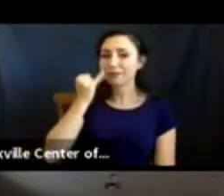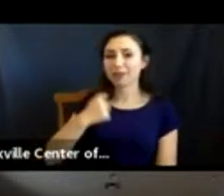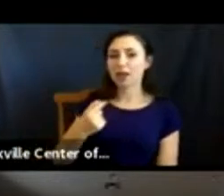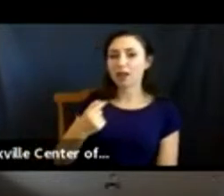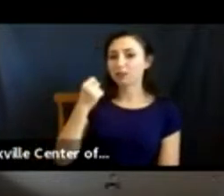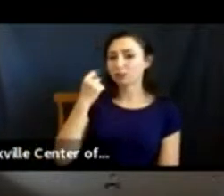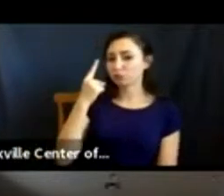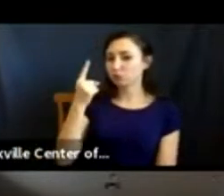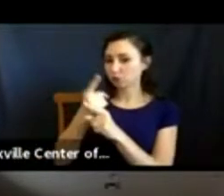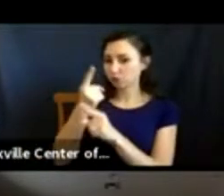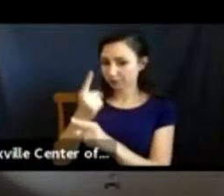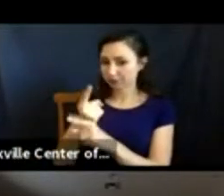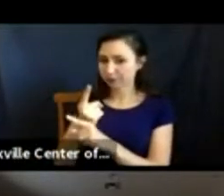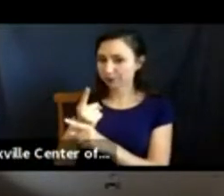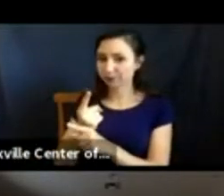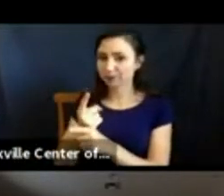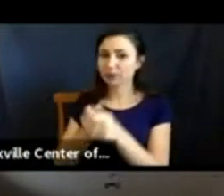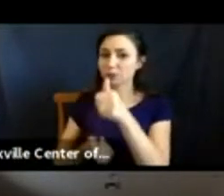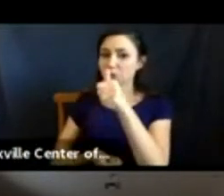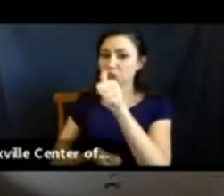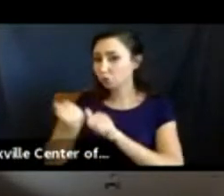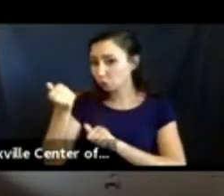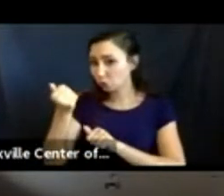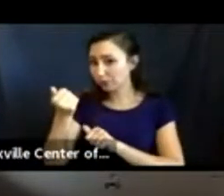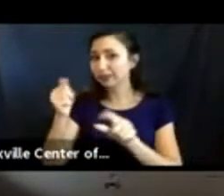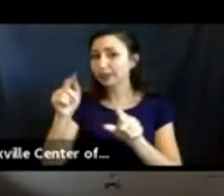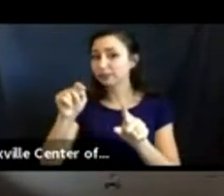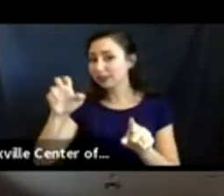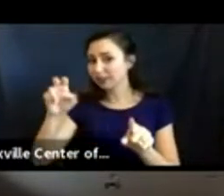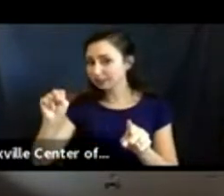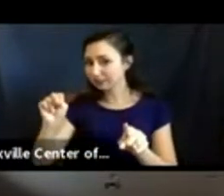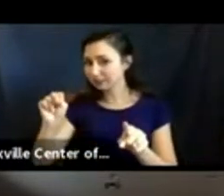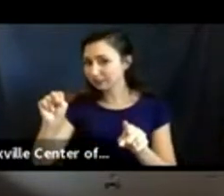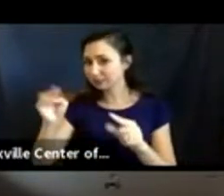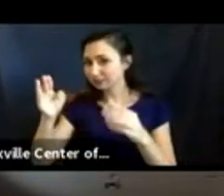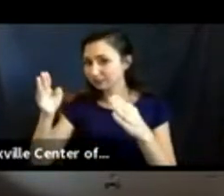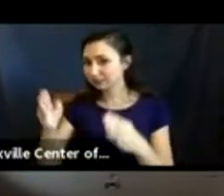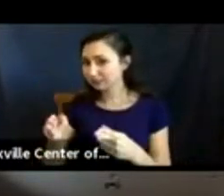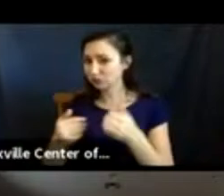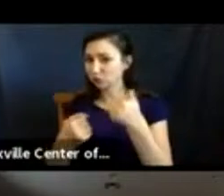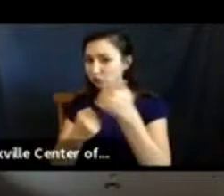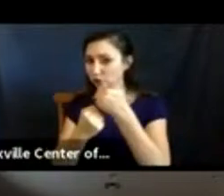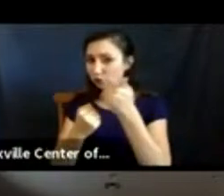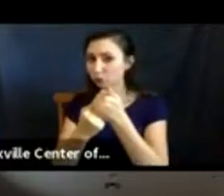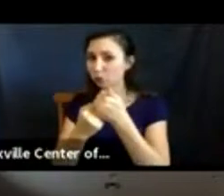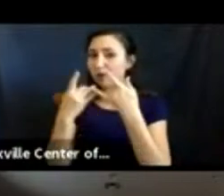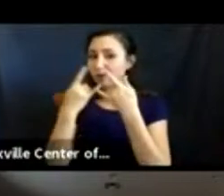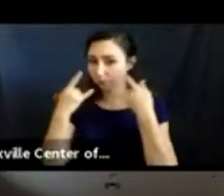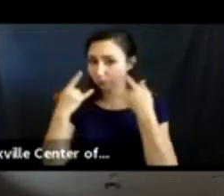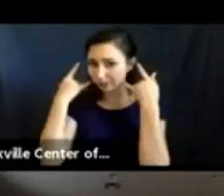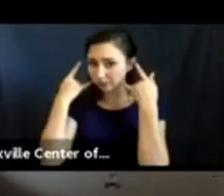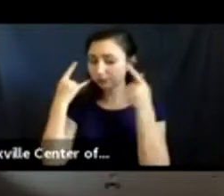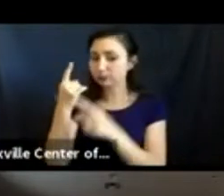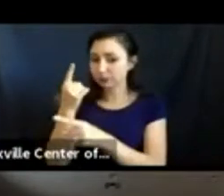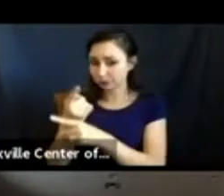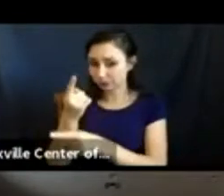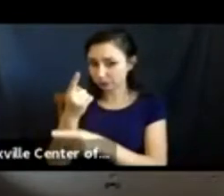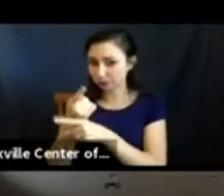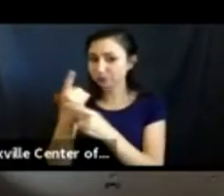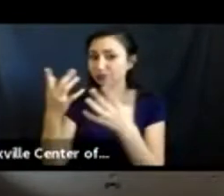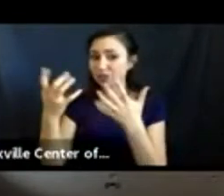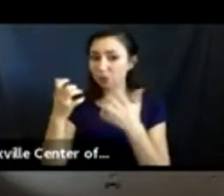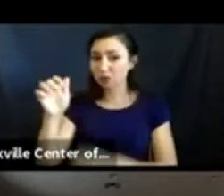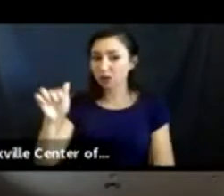correctly, the data correctly, if the majority of Tennesseans are in support of mask wearing and they want basically everyone else to